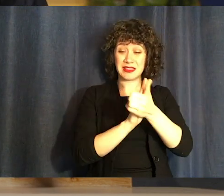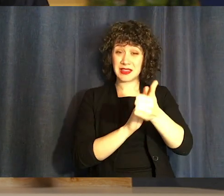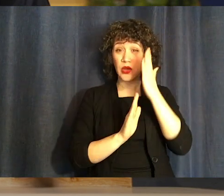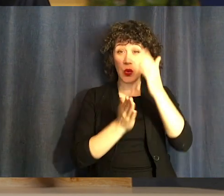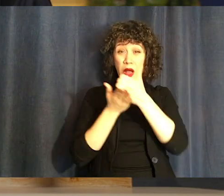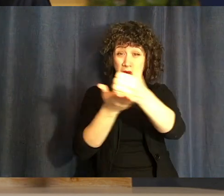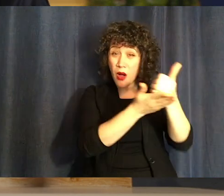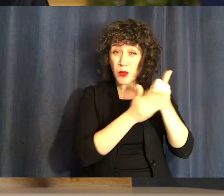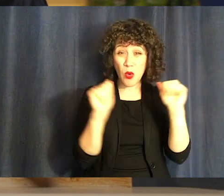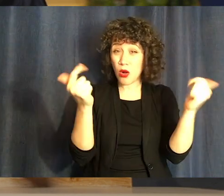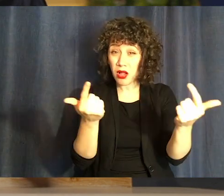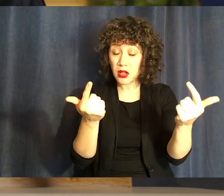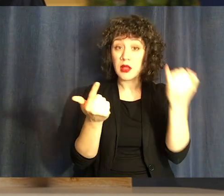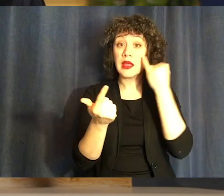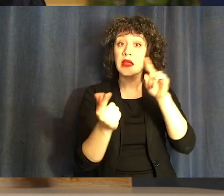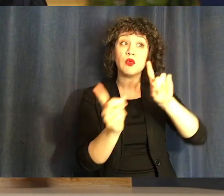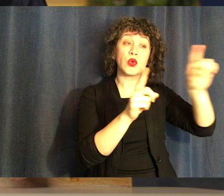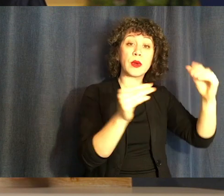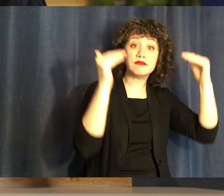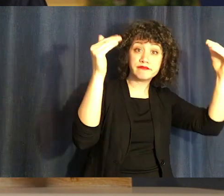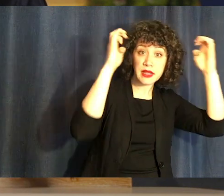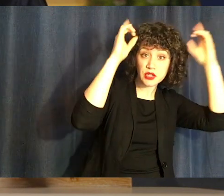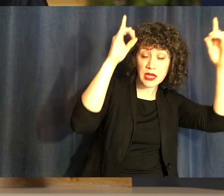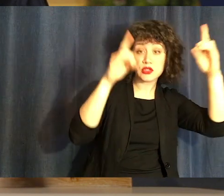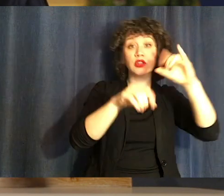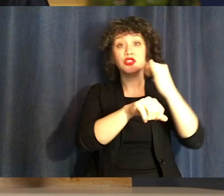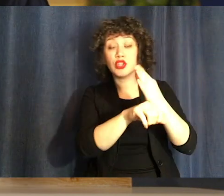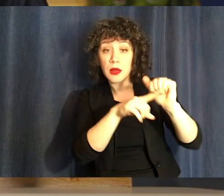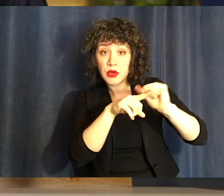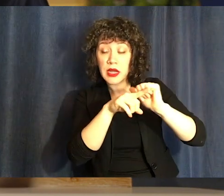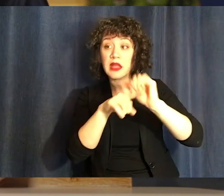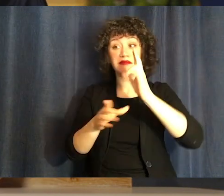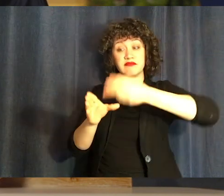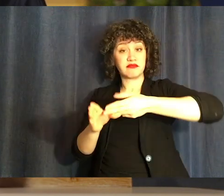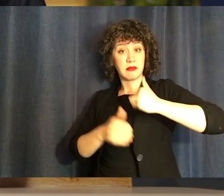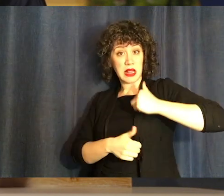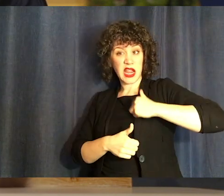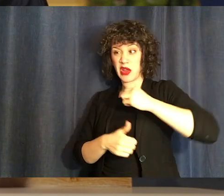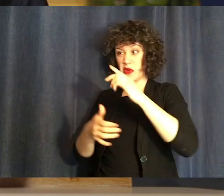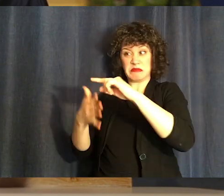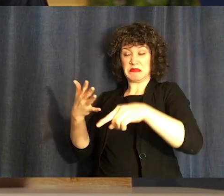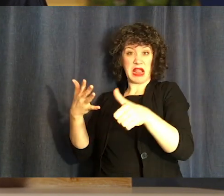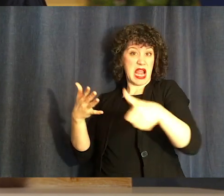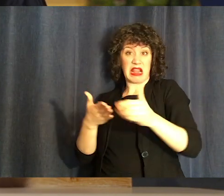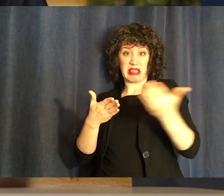us, whether we go on to higher education, job training, join the military, or any endeavor in which we choose to